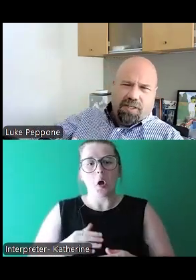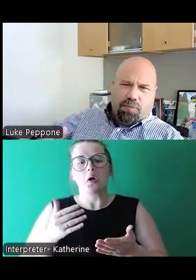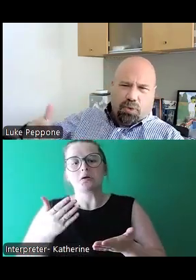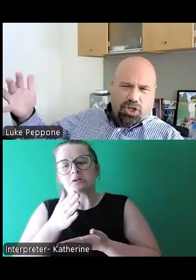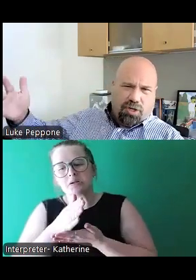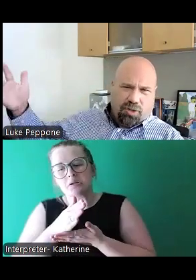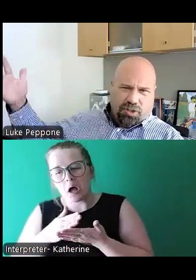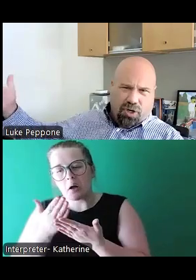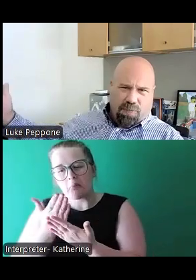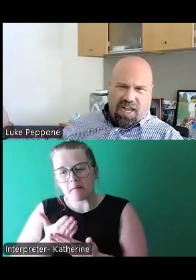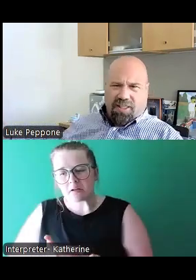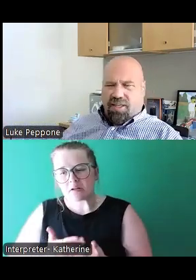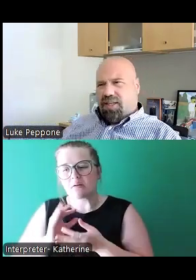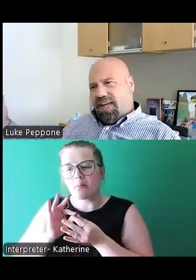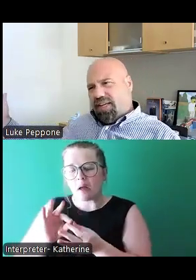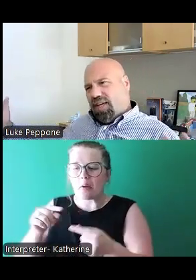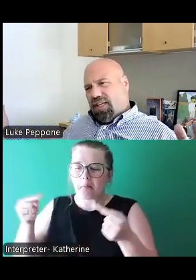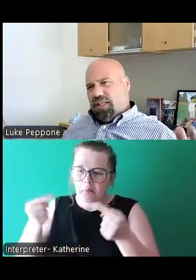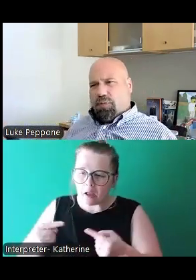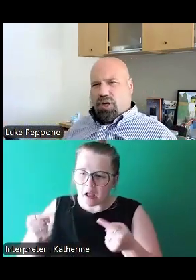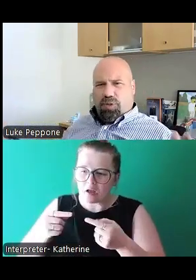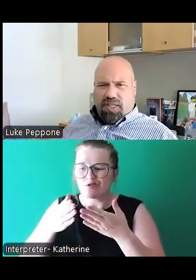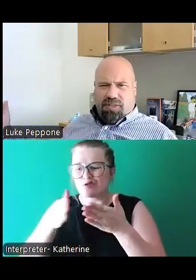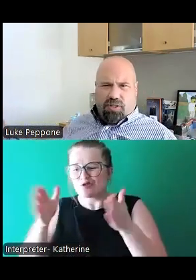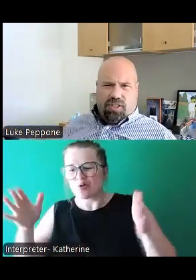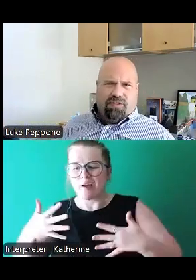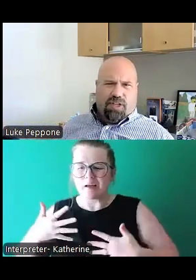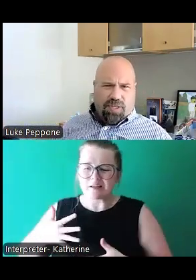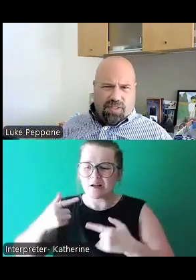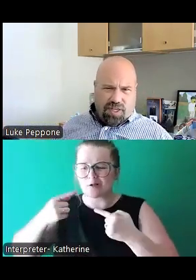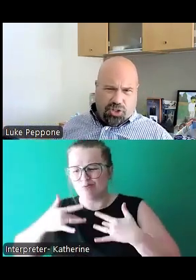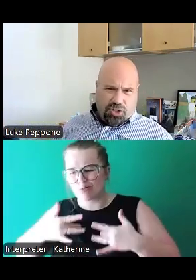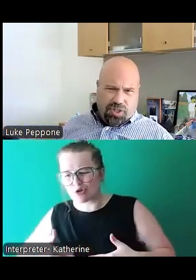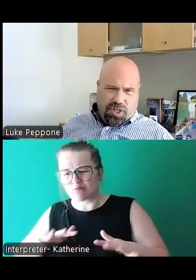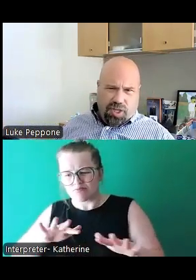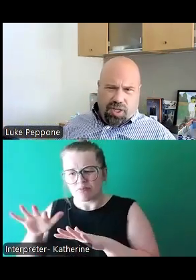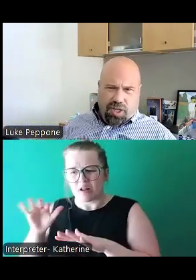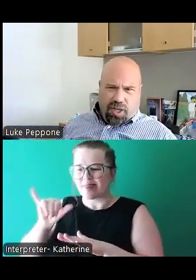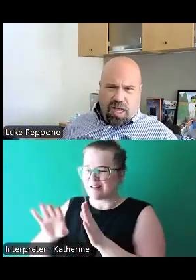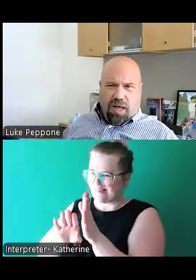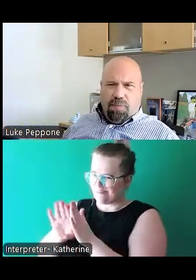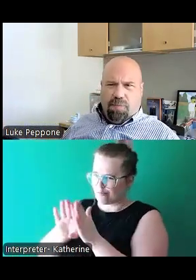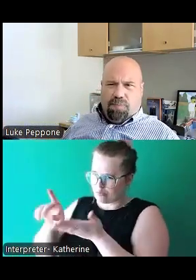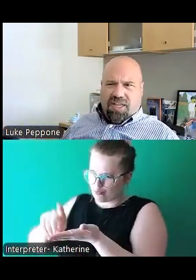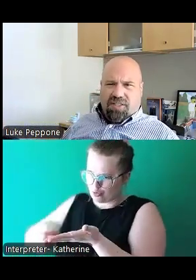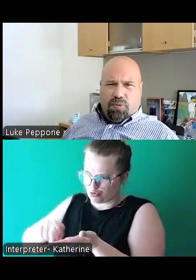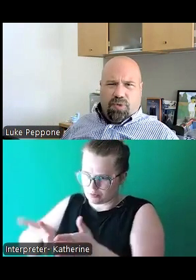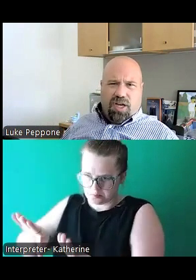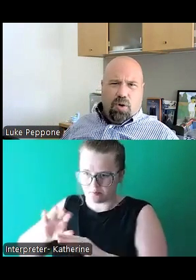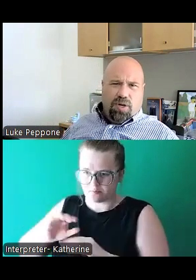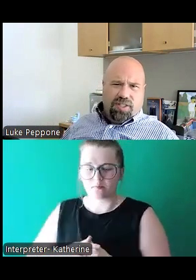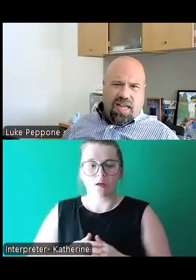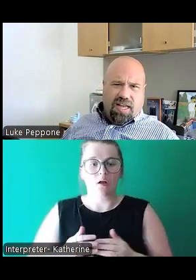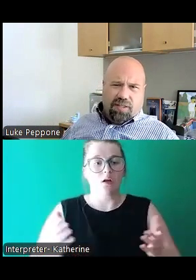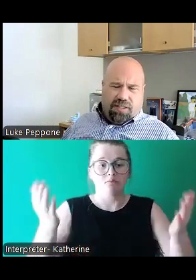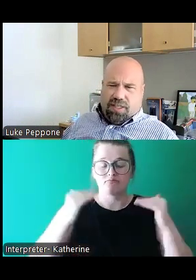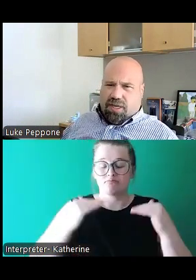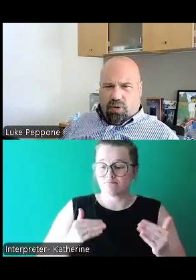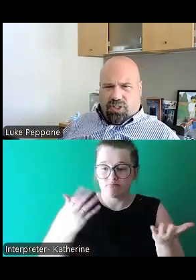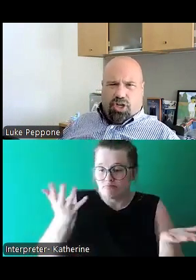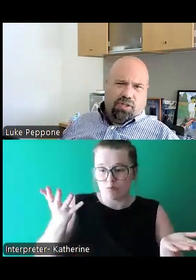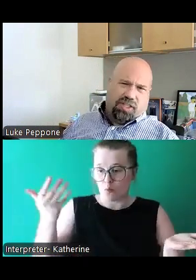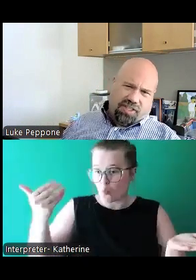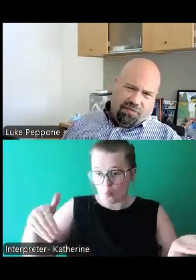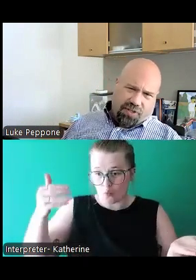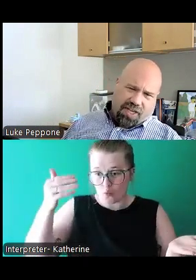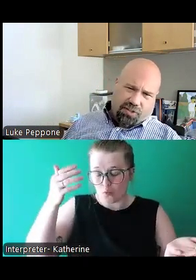pain, both general neuropathic, anxiety, and depression, but that's still in the developing stages. Biggest thing we know is that,